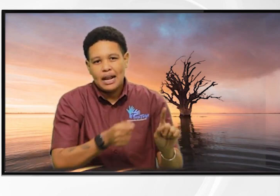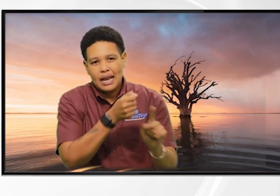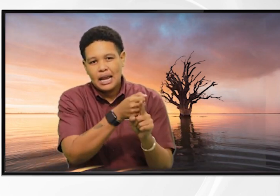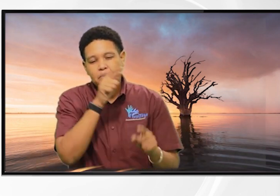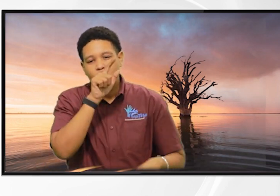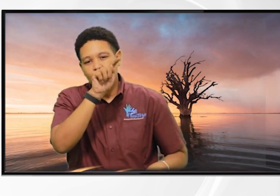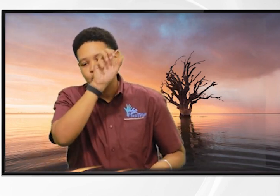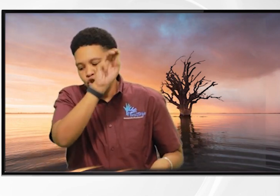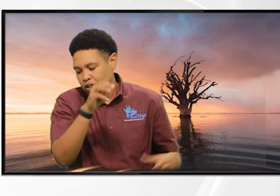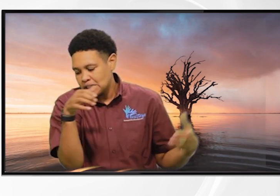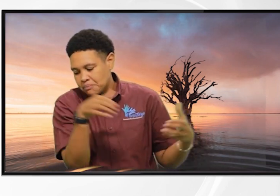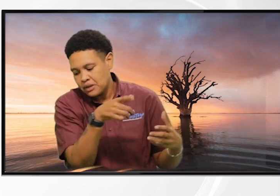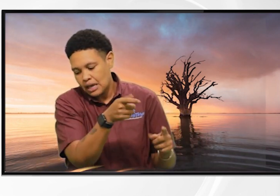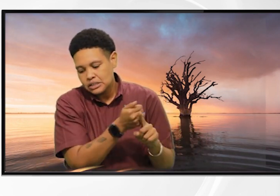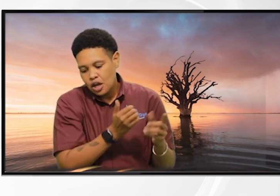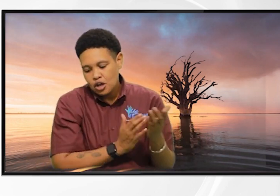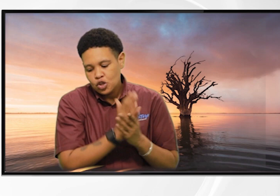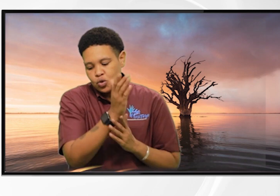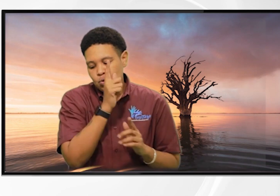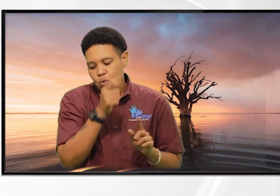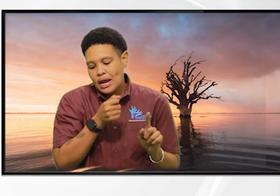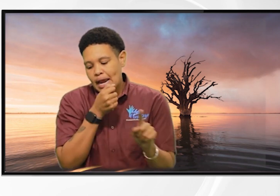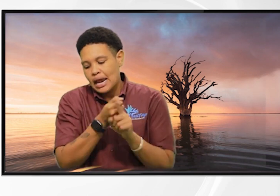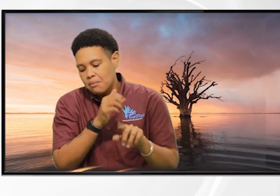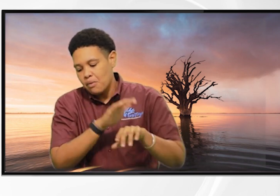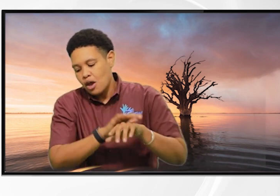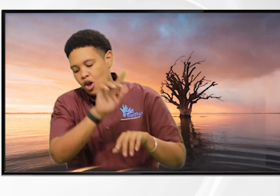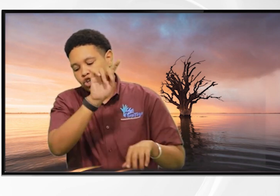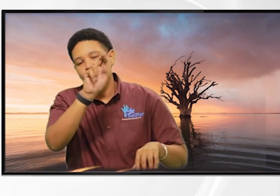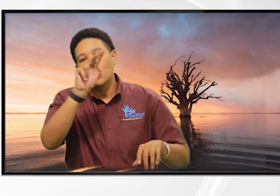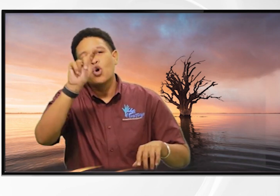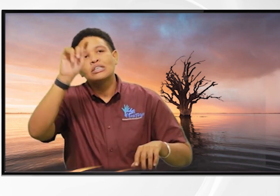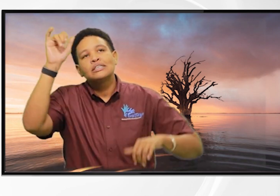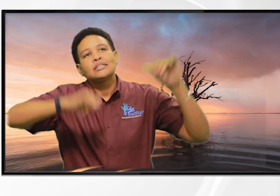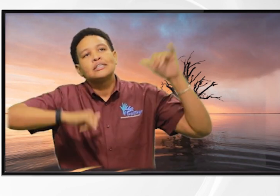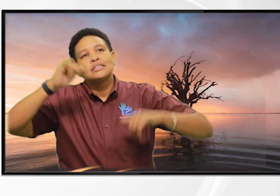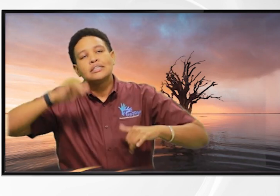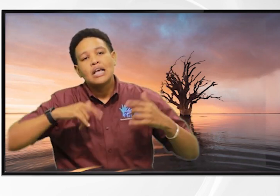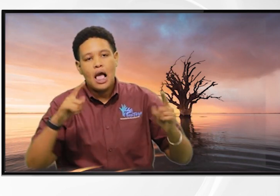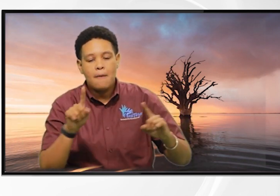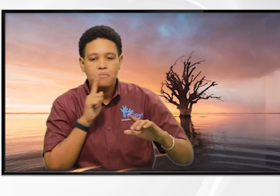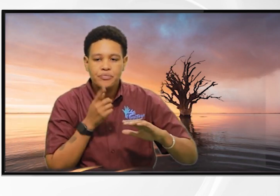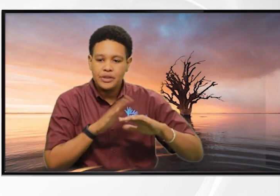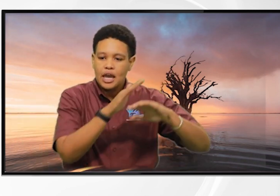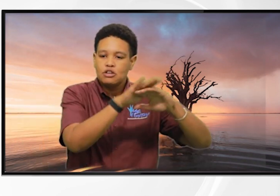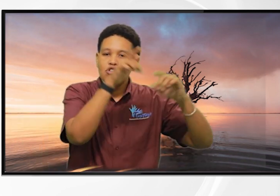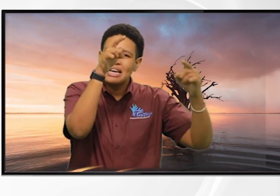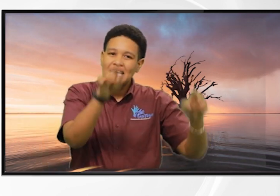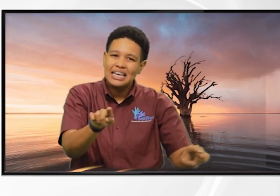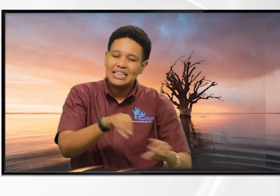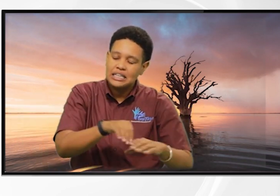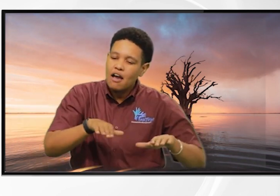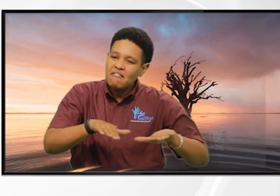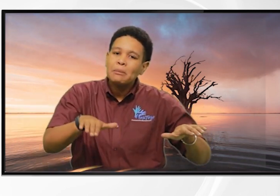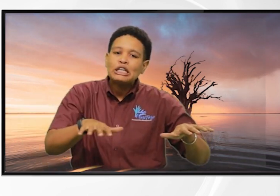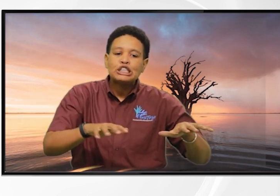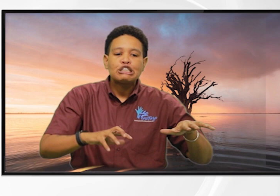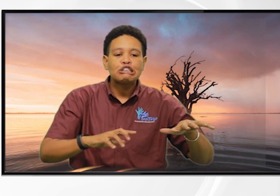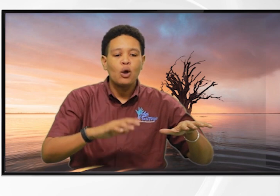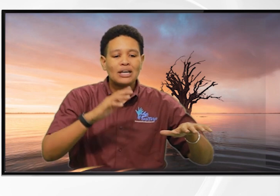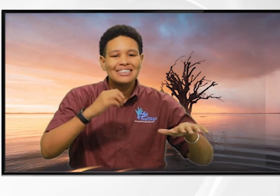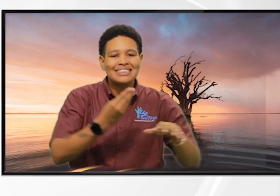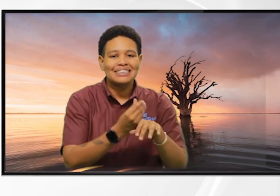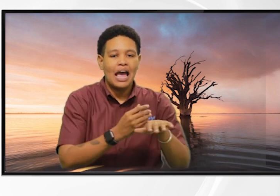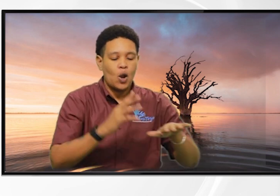tourism sector through impact on tourist arrivals, increased incidence of beach erosion,